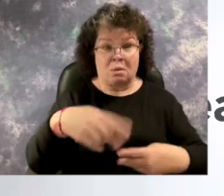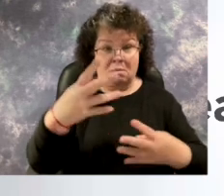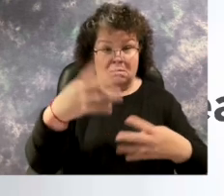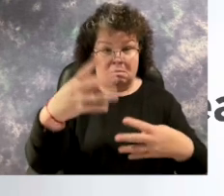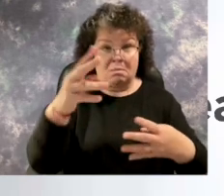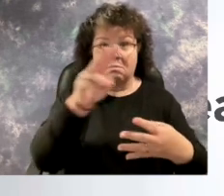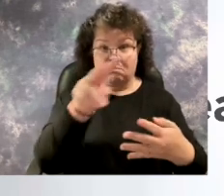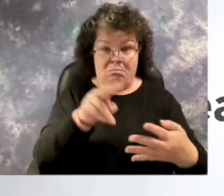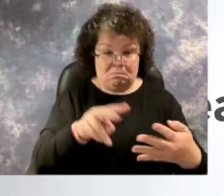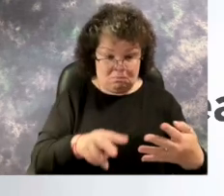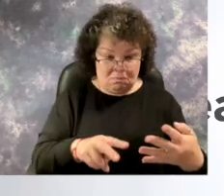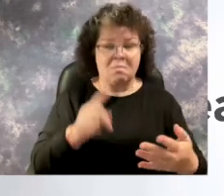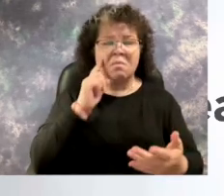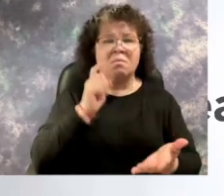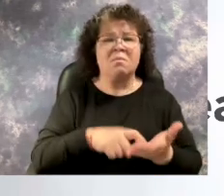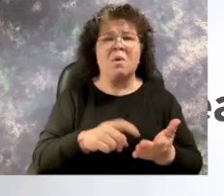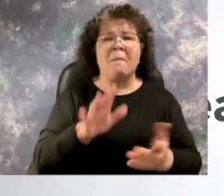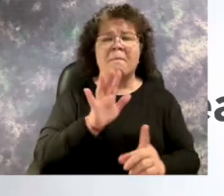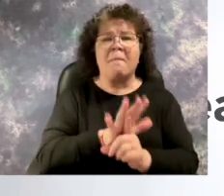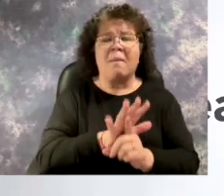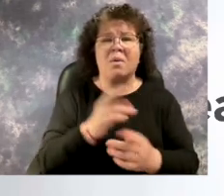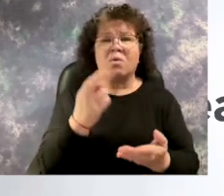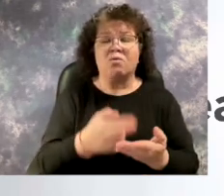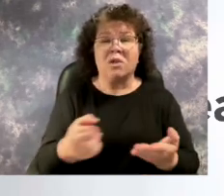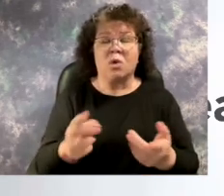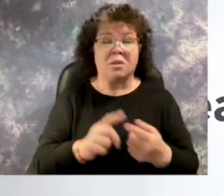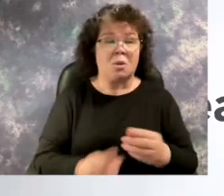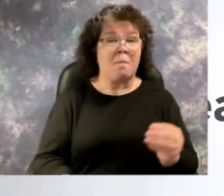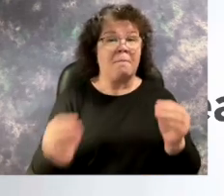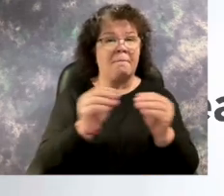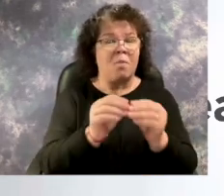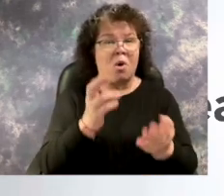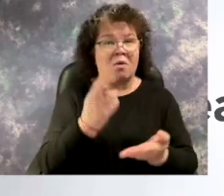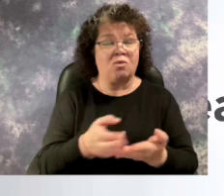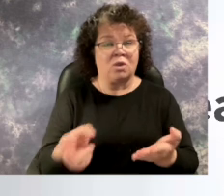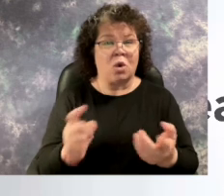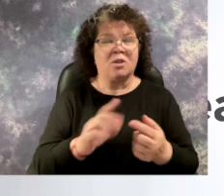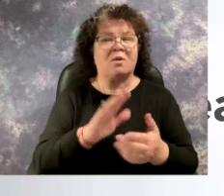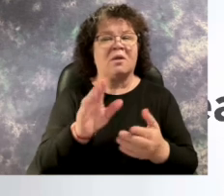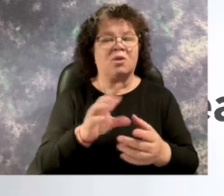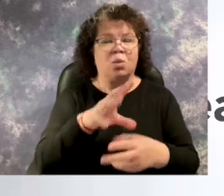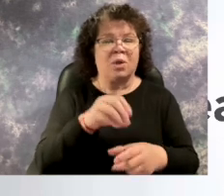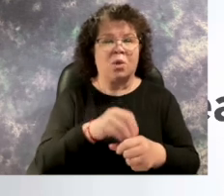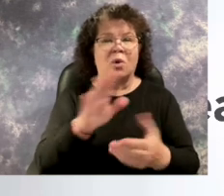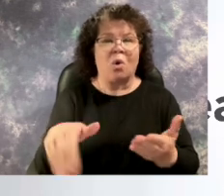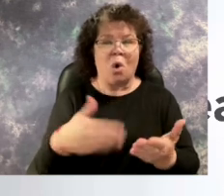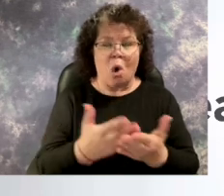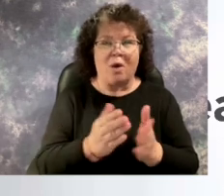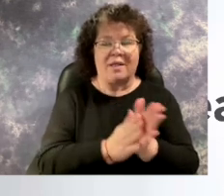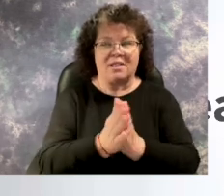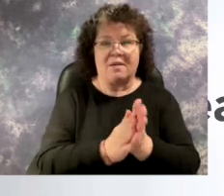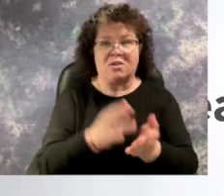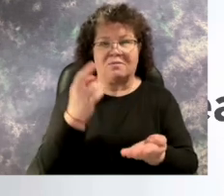out popular resources. Click More Resources to access all incentives resources. Now